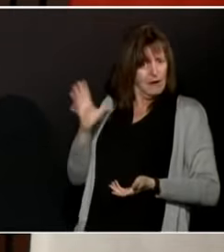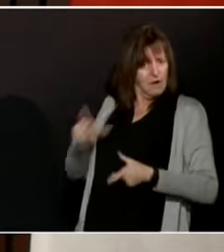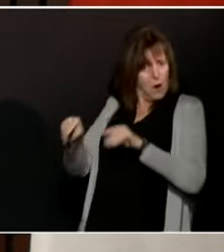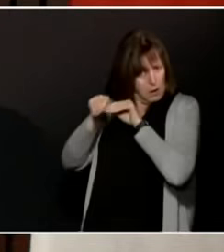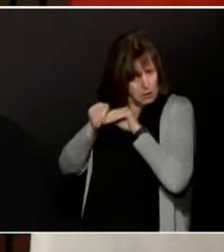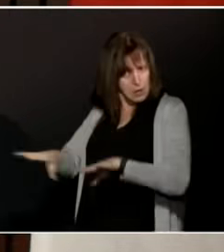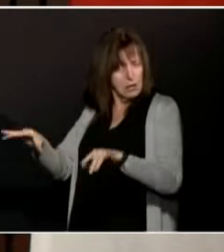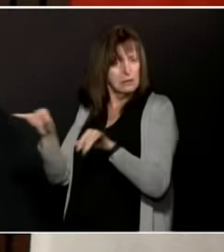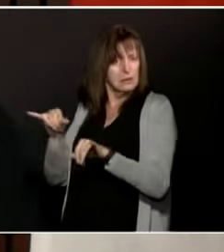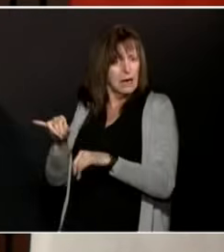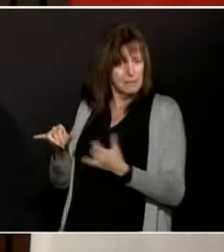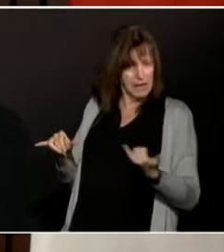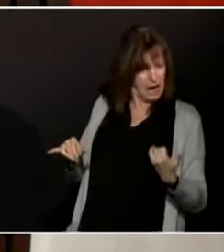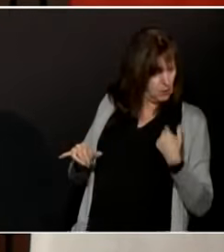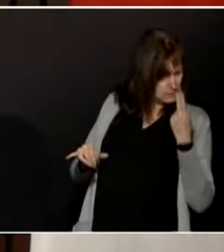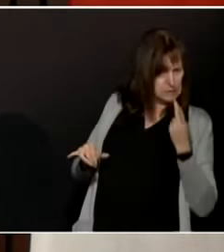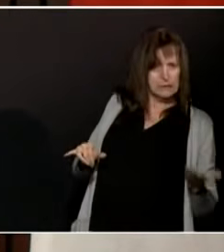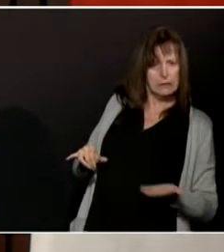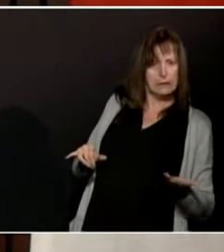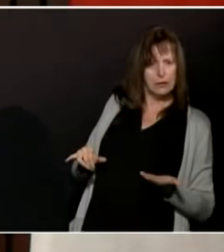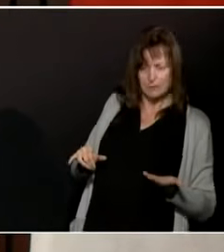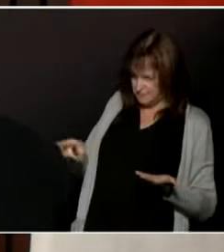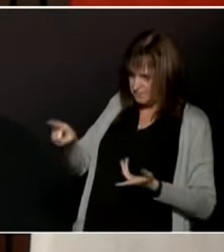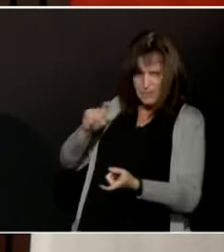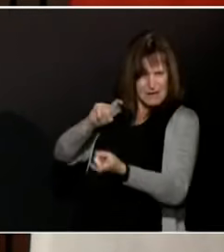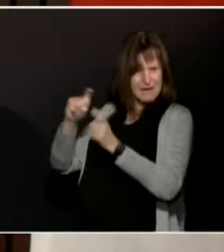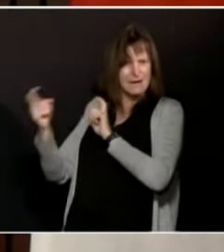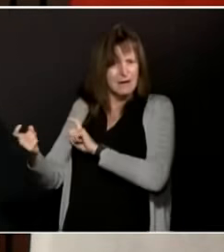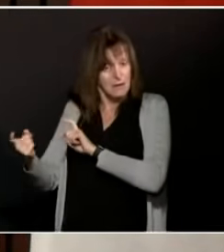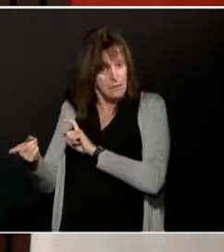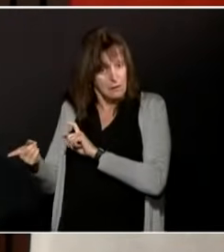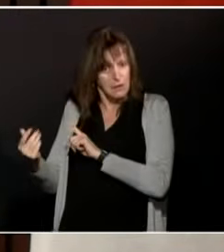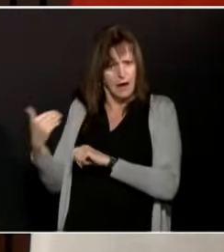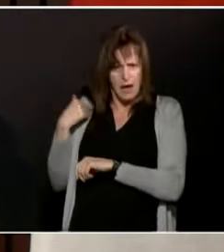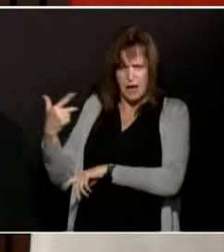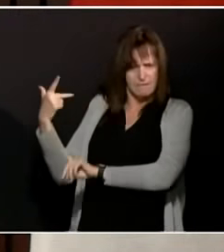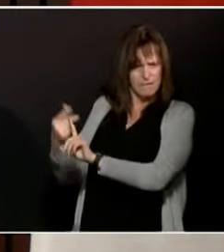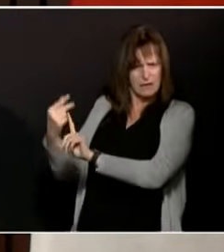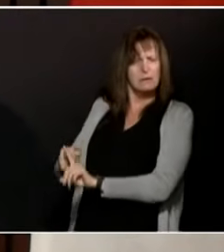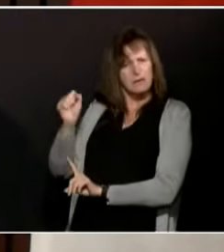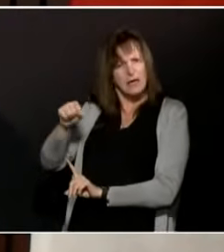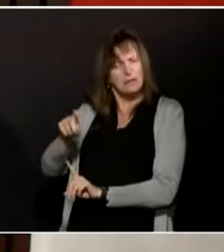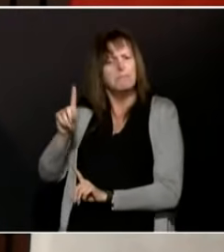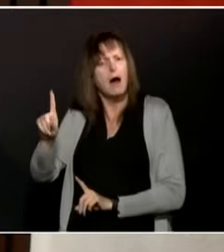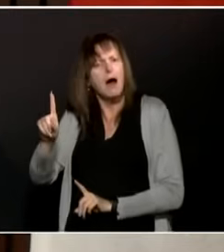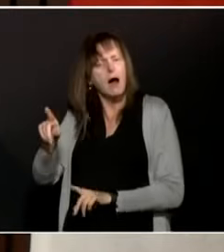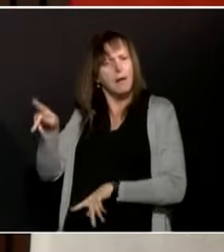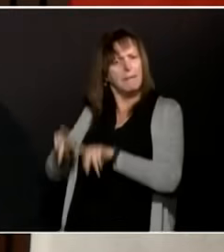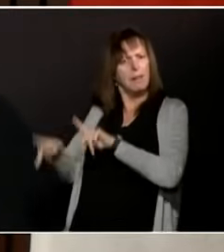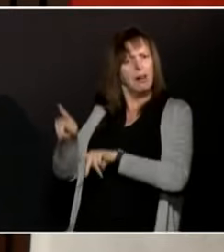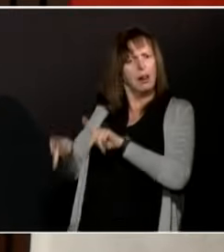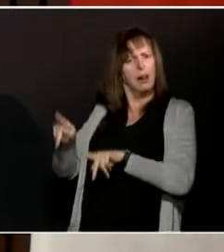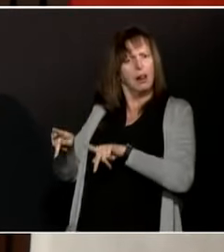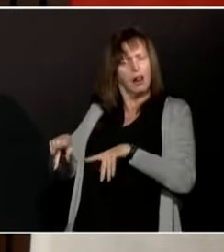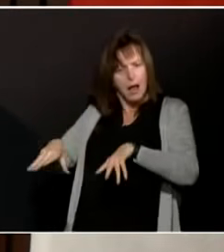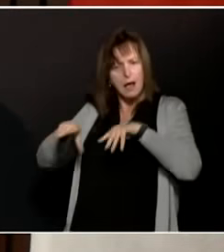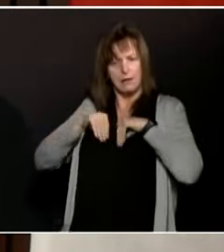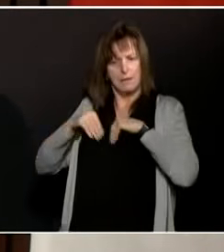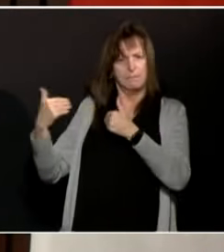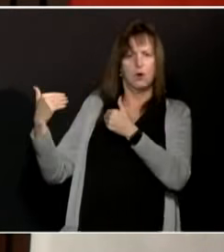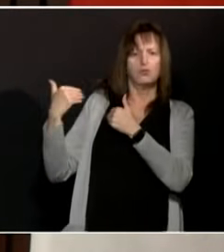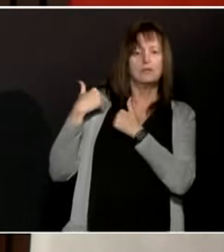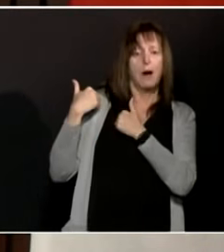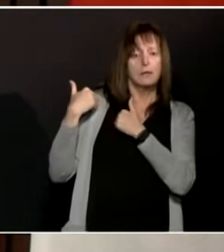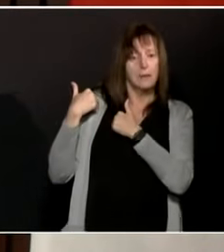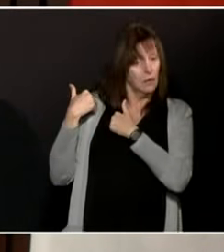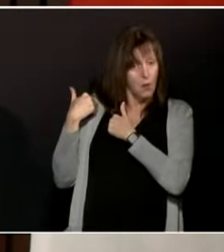around. Not just because they have vaccines, because people went out of their way to get the vaccine. We have to get vaccines